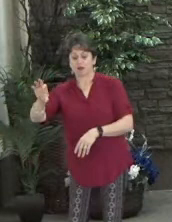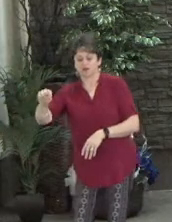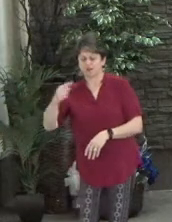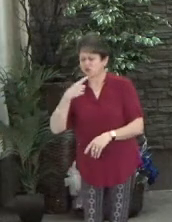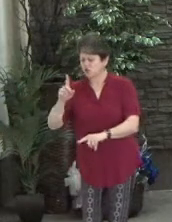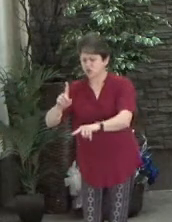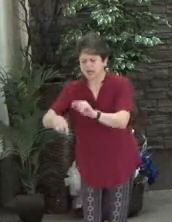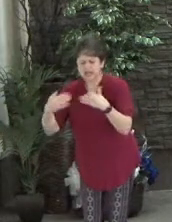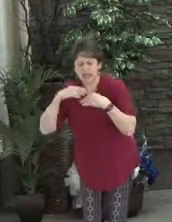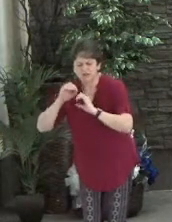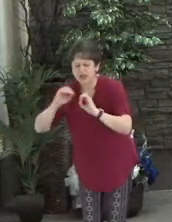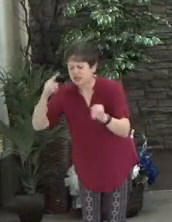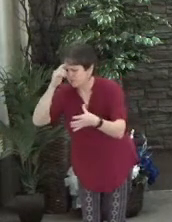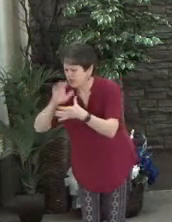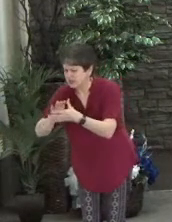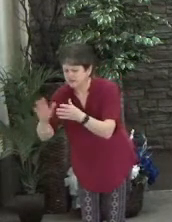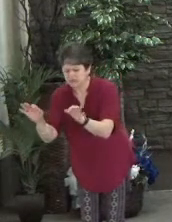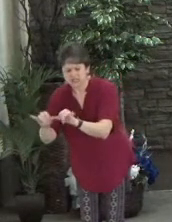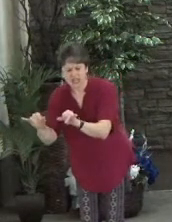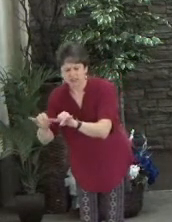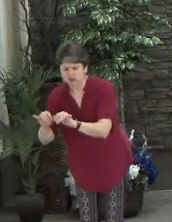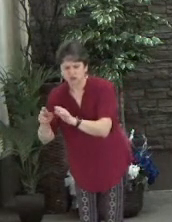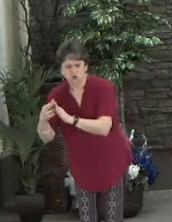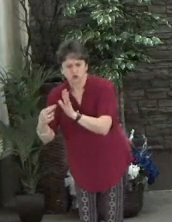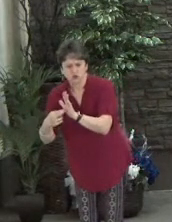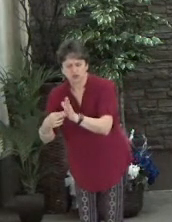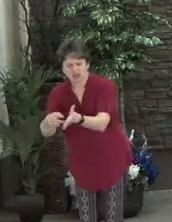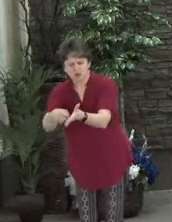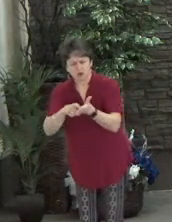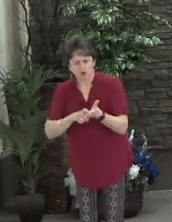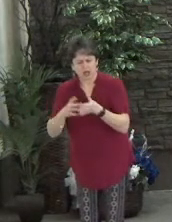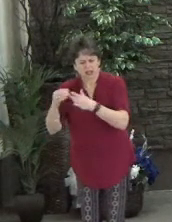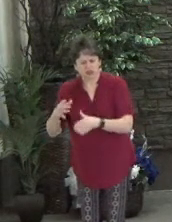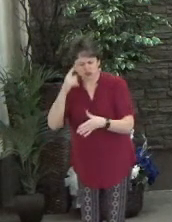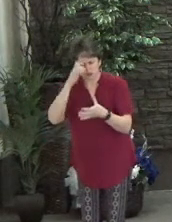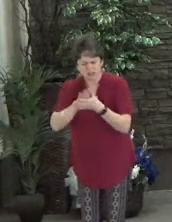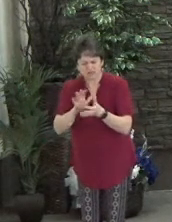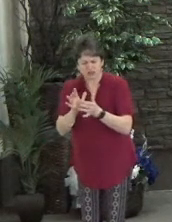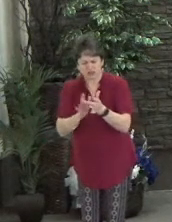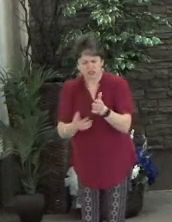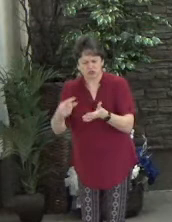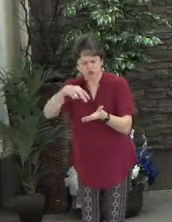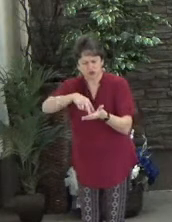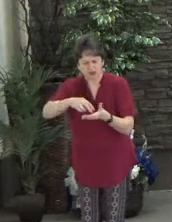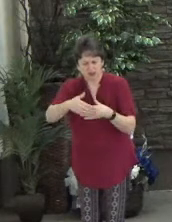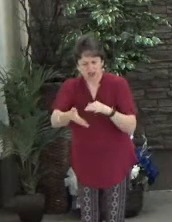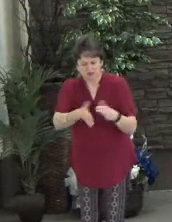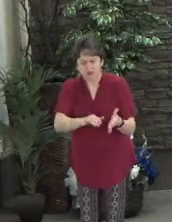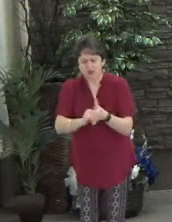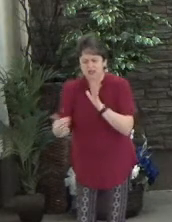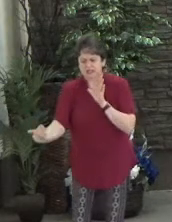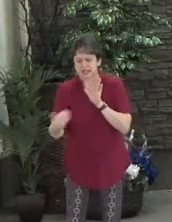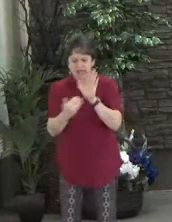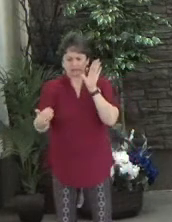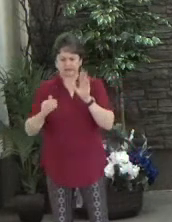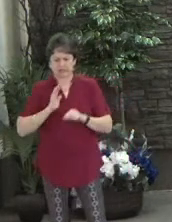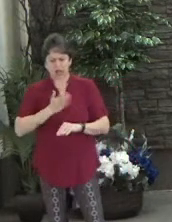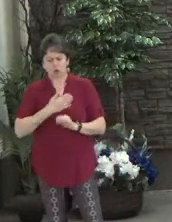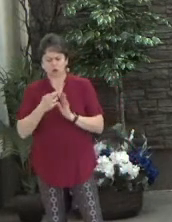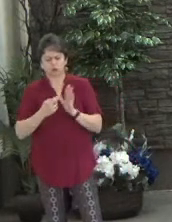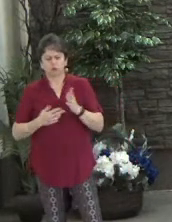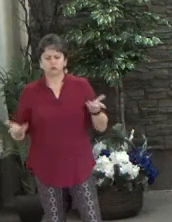can't have any belief standards, then requiring leaders to believe in the resurrection of Jesus violates Vanderbilt's